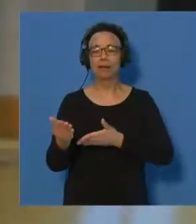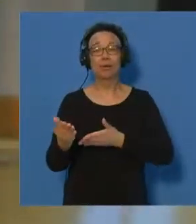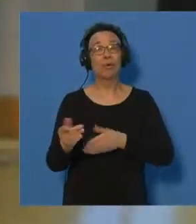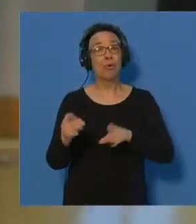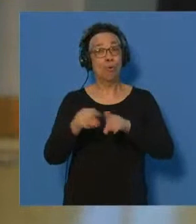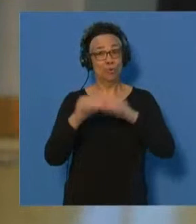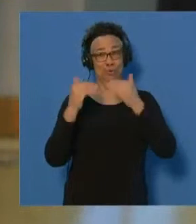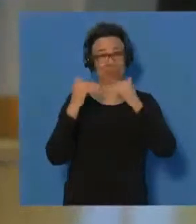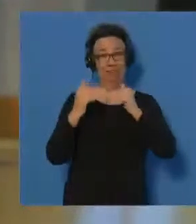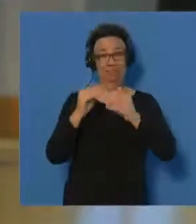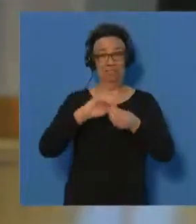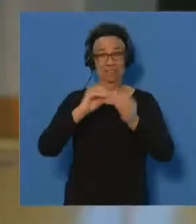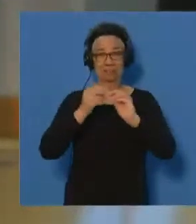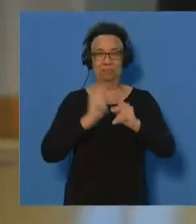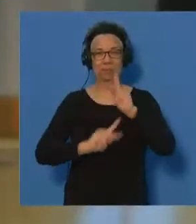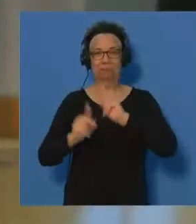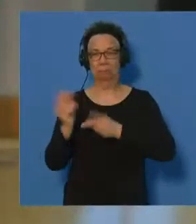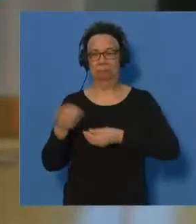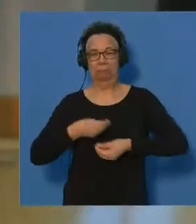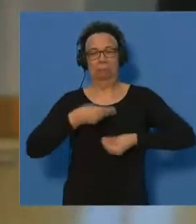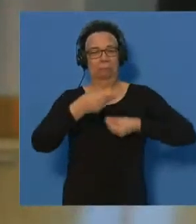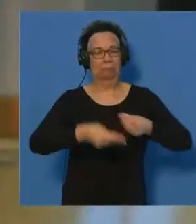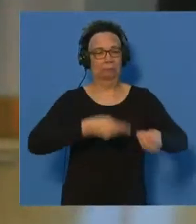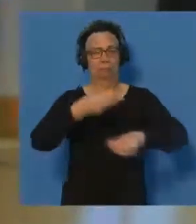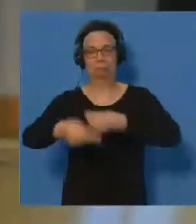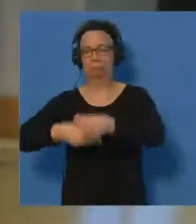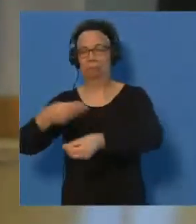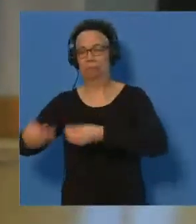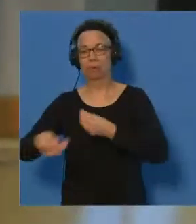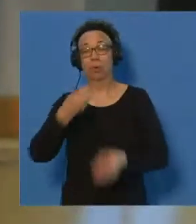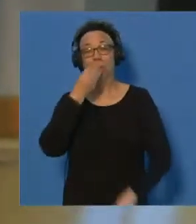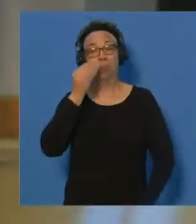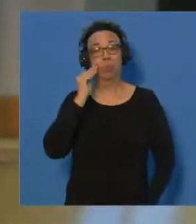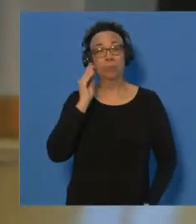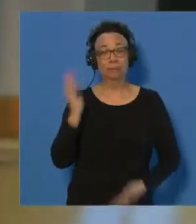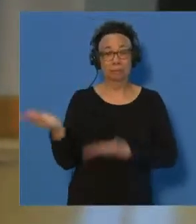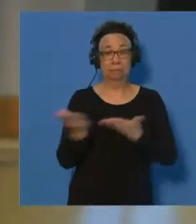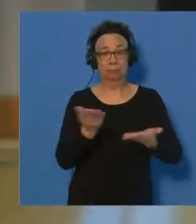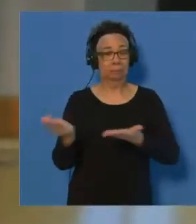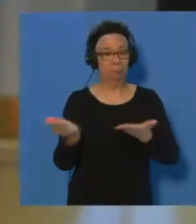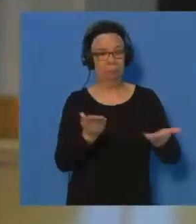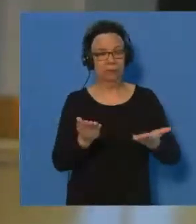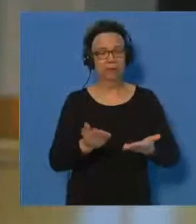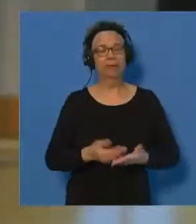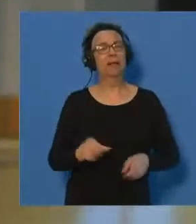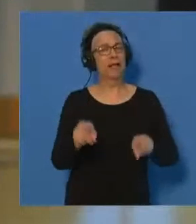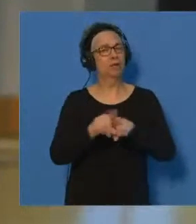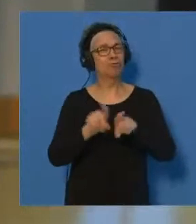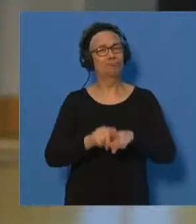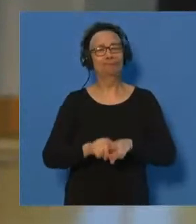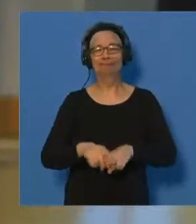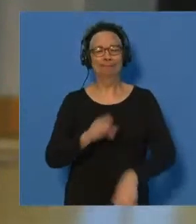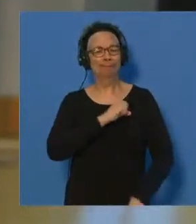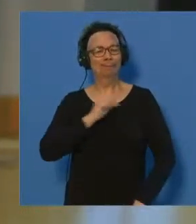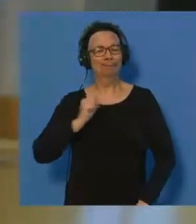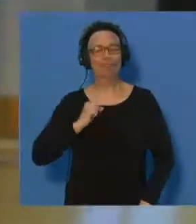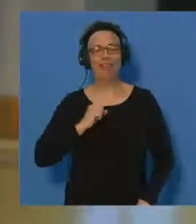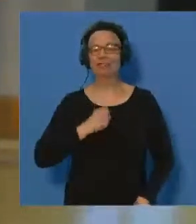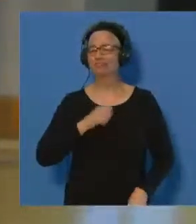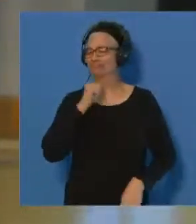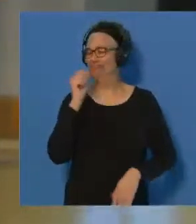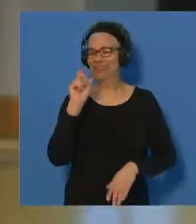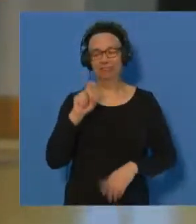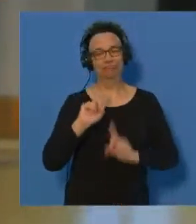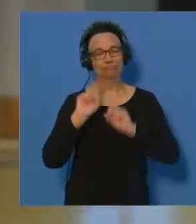outsiders delivering to the homes and limits or even ends staff going to stores, which aligns with the recent guidance from